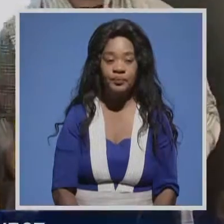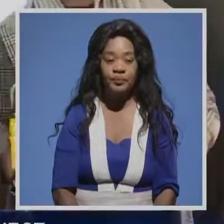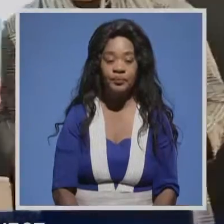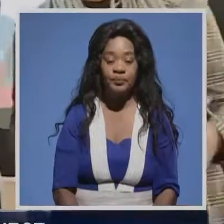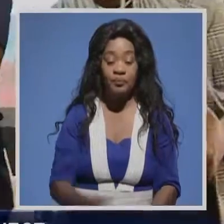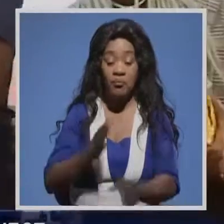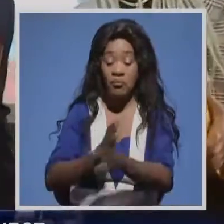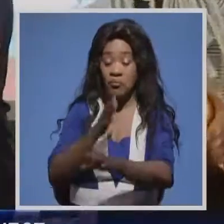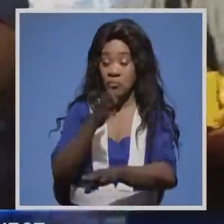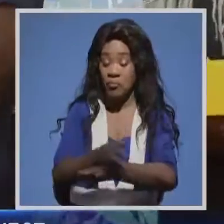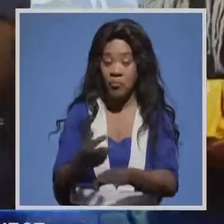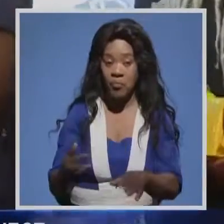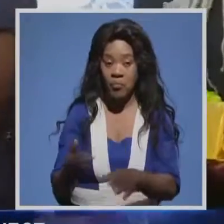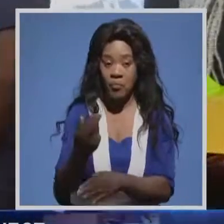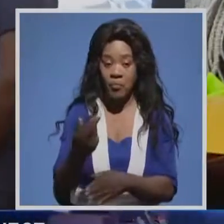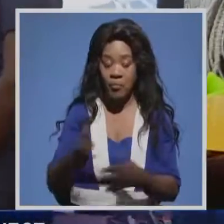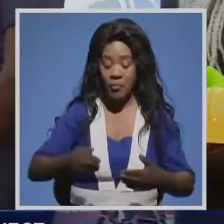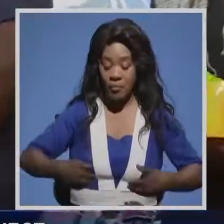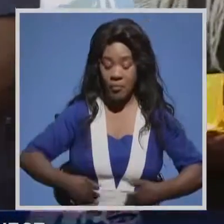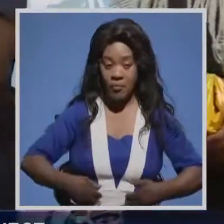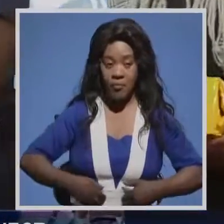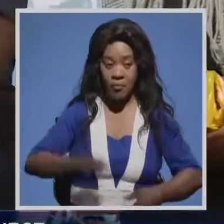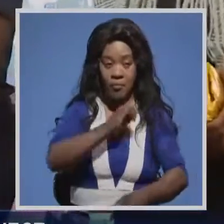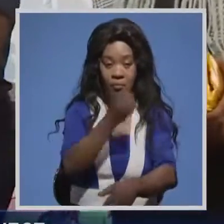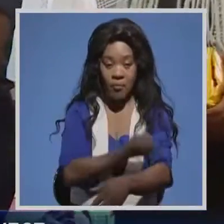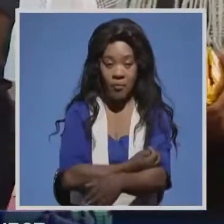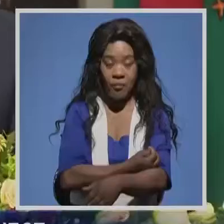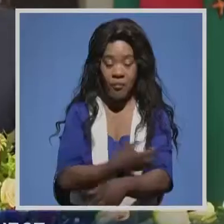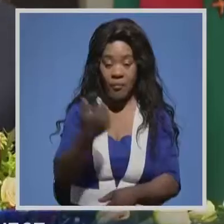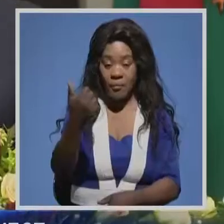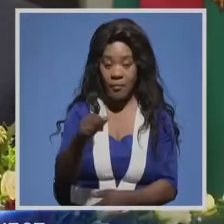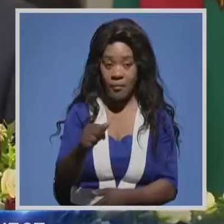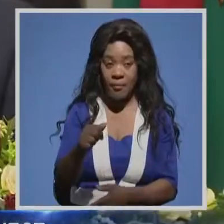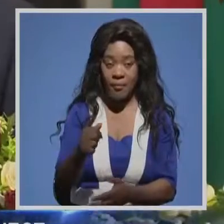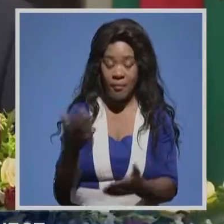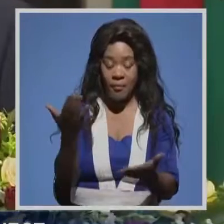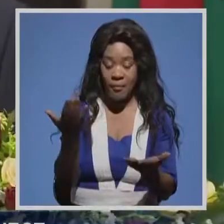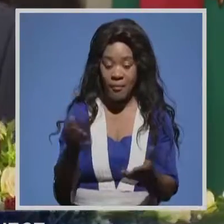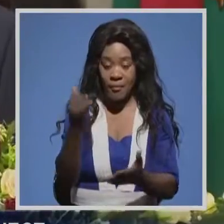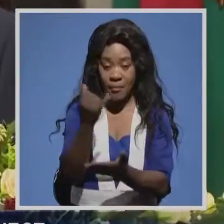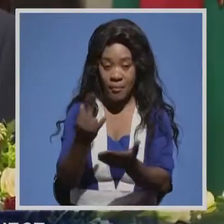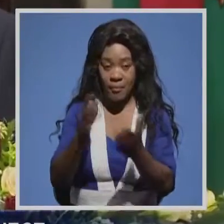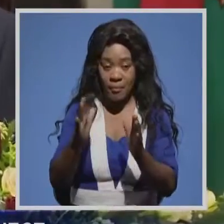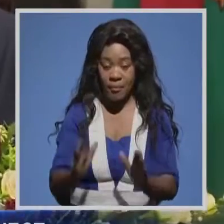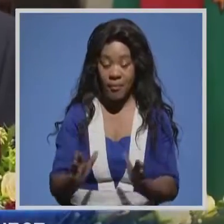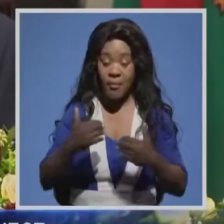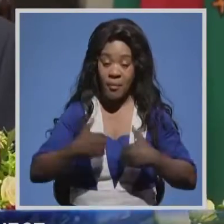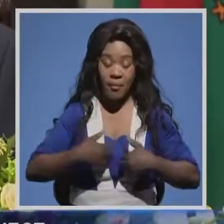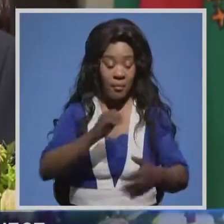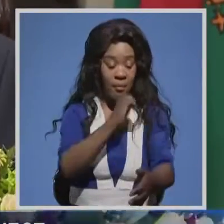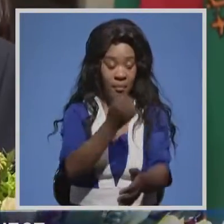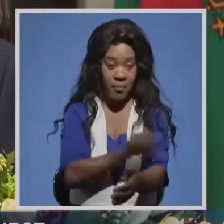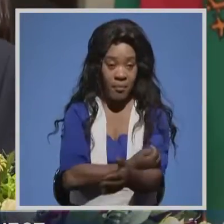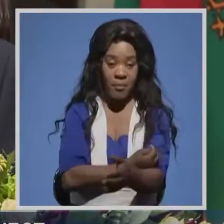After the launch of the 30 million youth empowerment scheme for 10,000 artists, President Lungu will launch another empowerment program for young